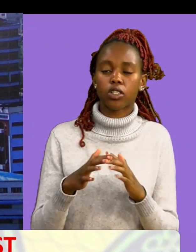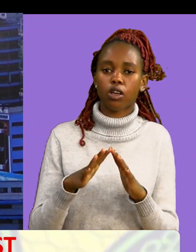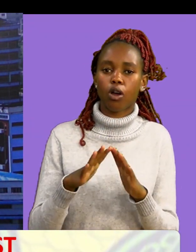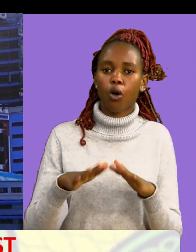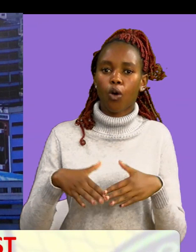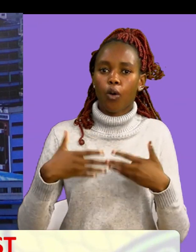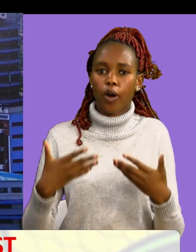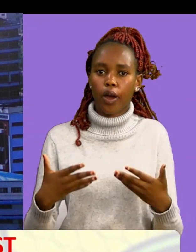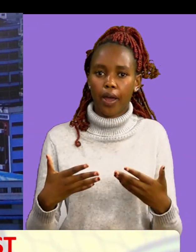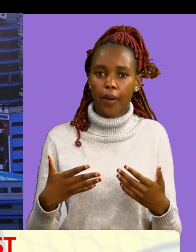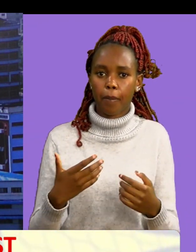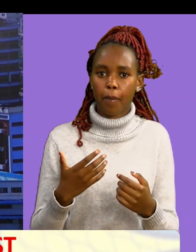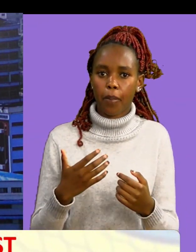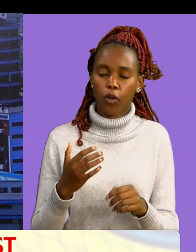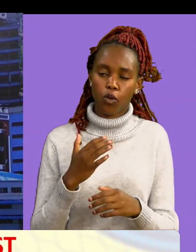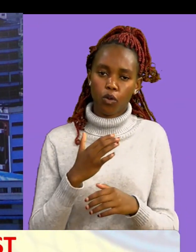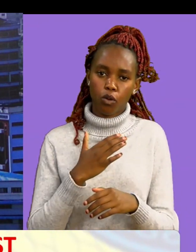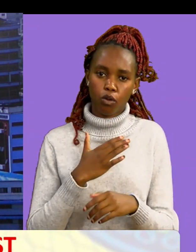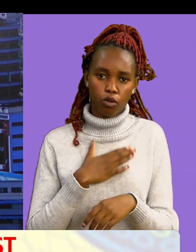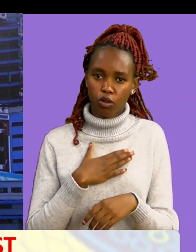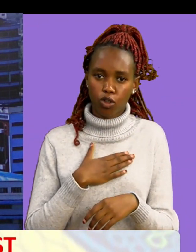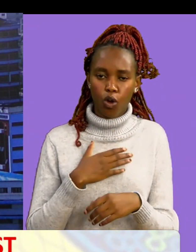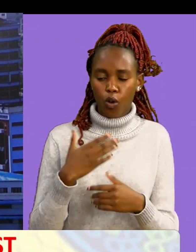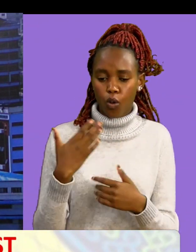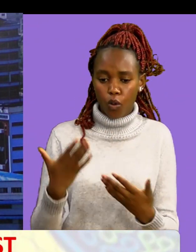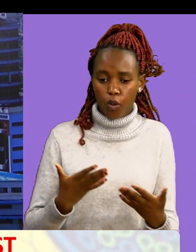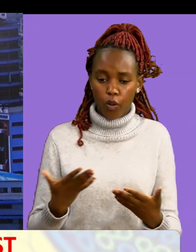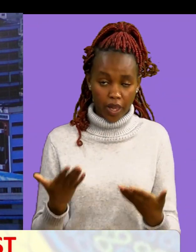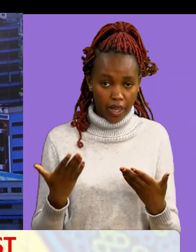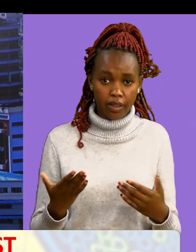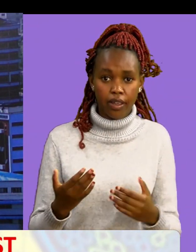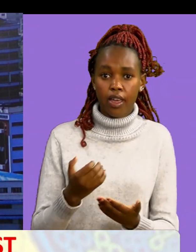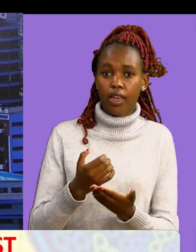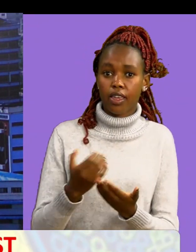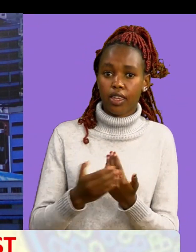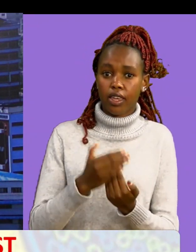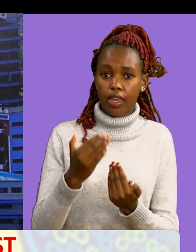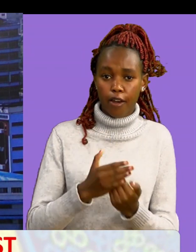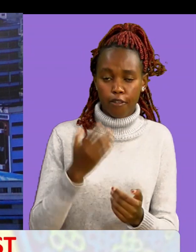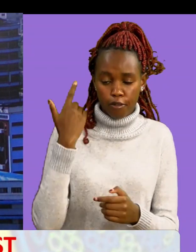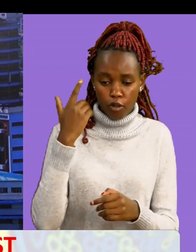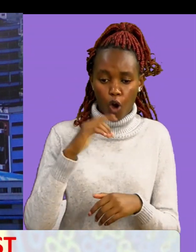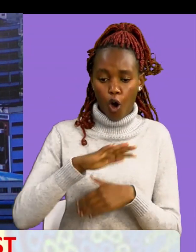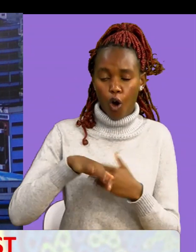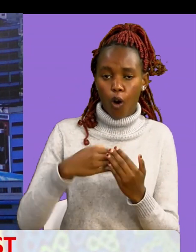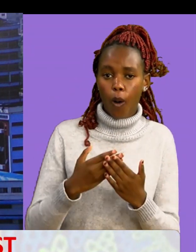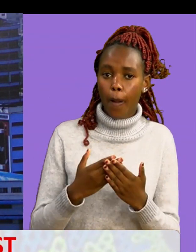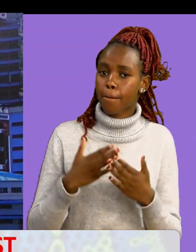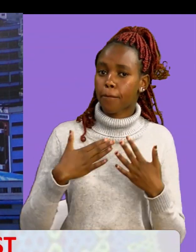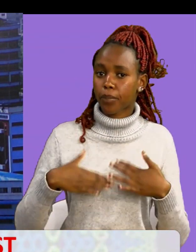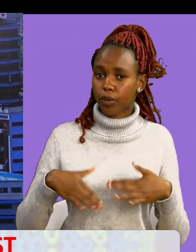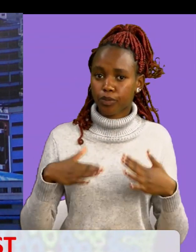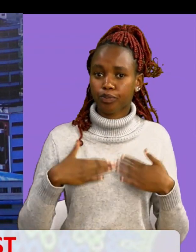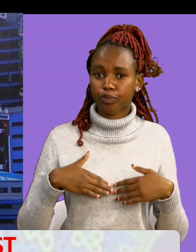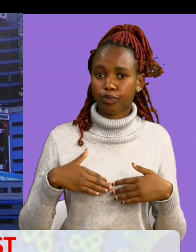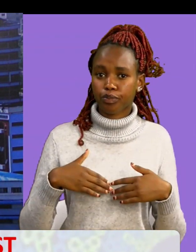tunaishi tu vizuri kwa usawa, kwa ujamaa. And that is why anytime me personally resonate with reggae music, ukisikia pale